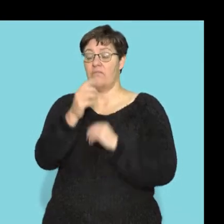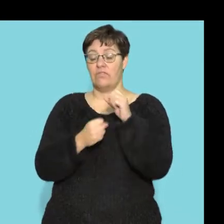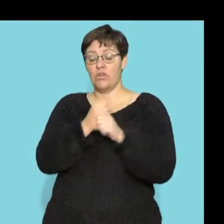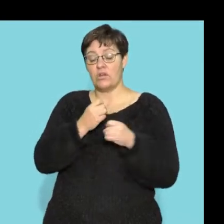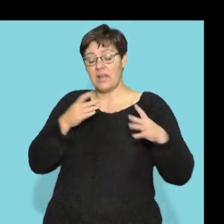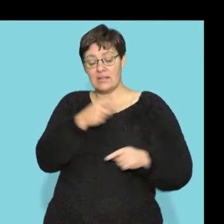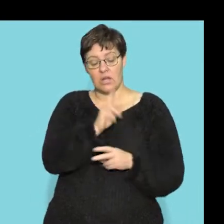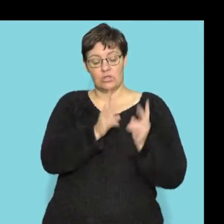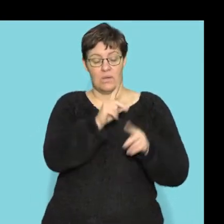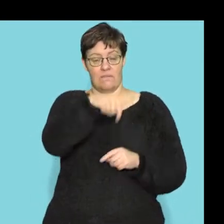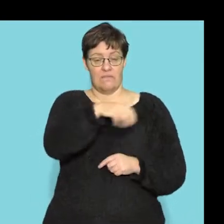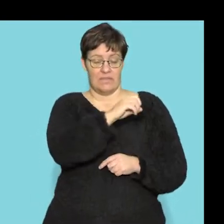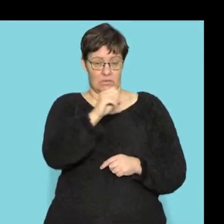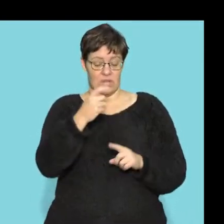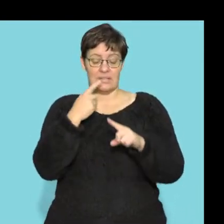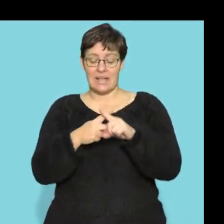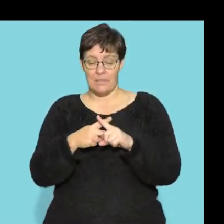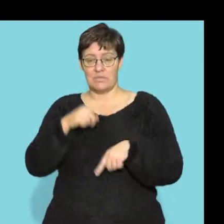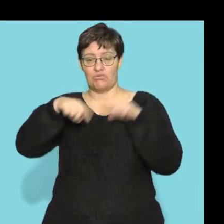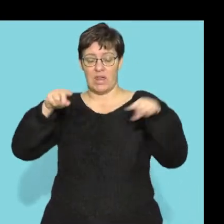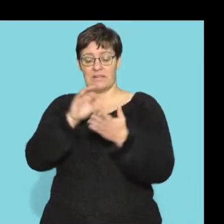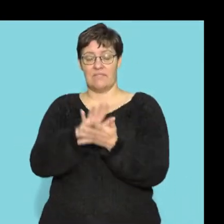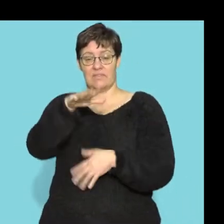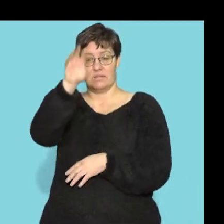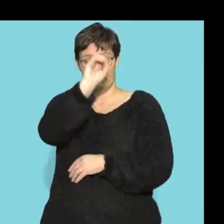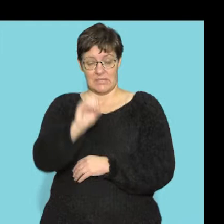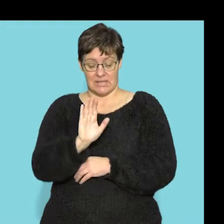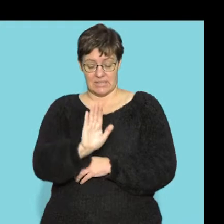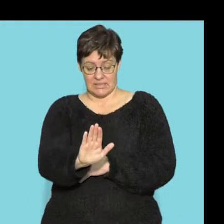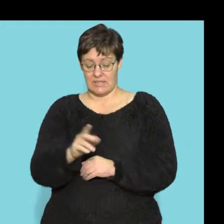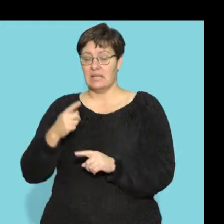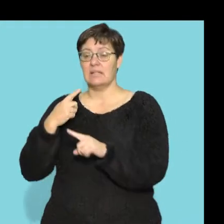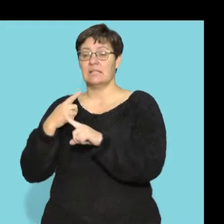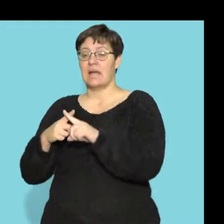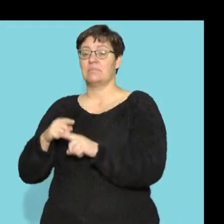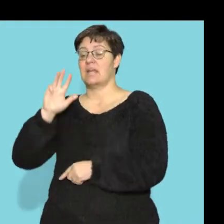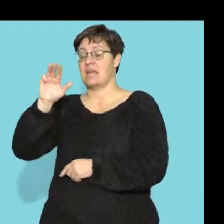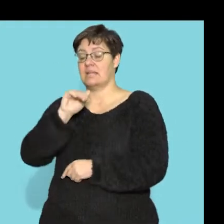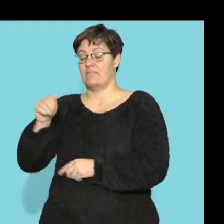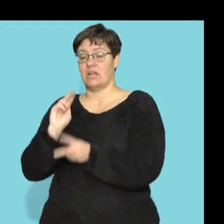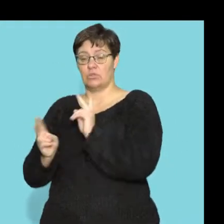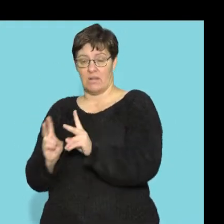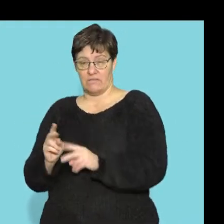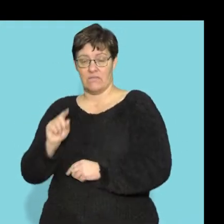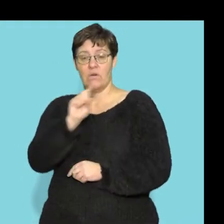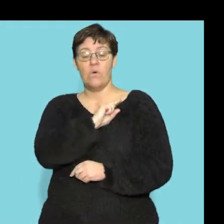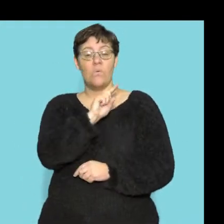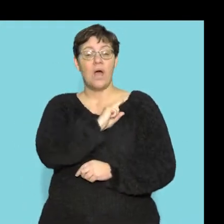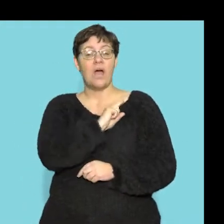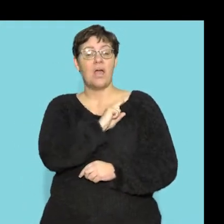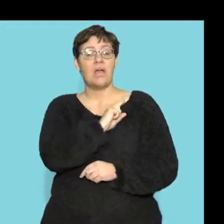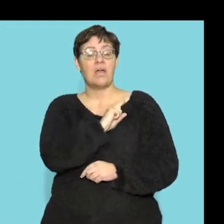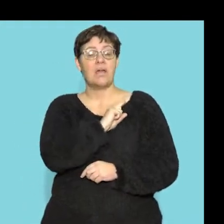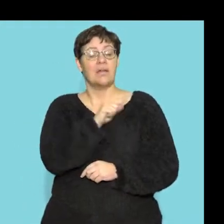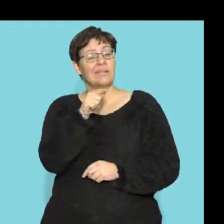of the year was 12,000 times my rate, which is 15%, times 9 divided by 12. Why? When was